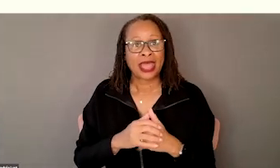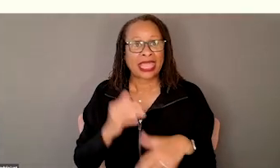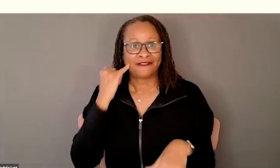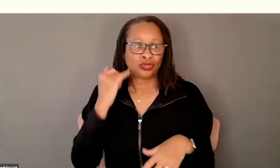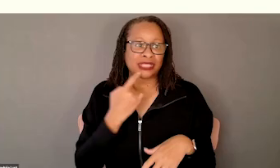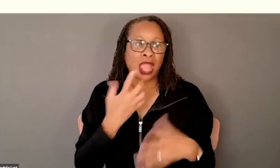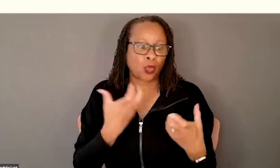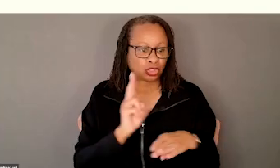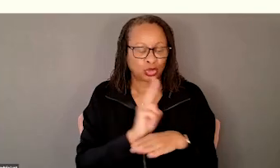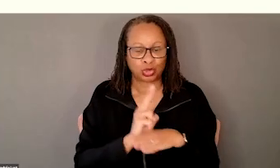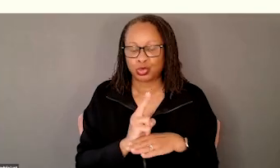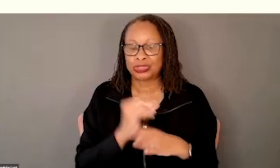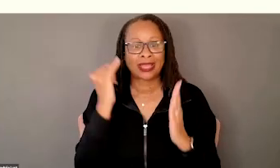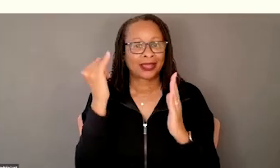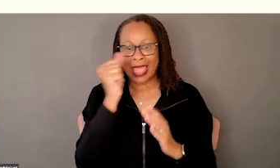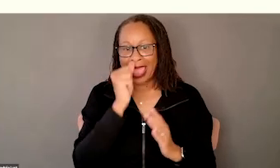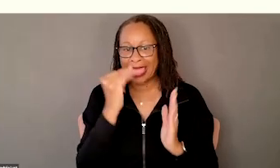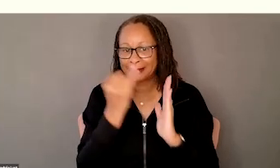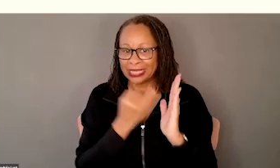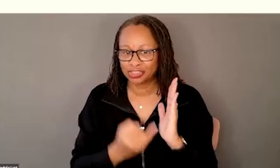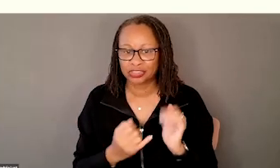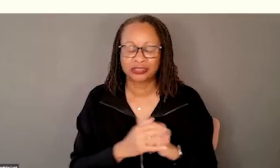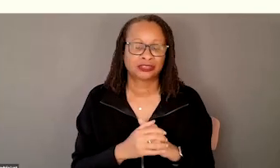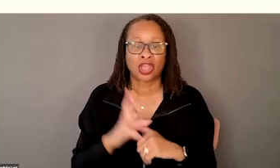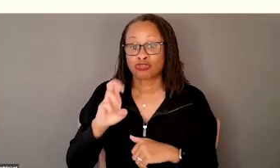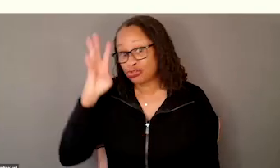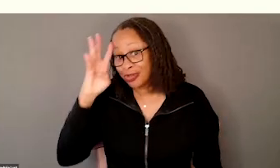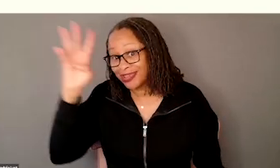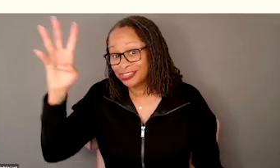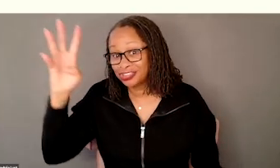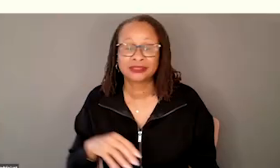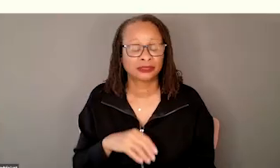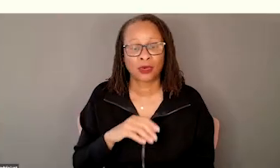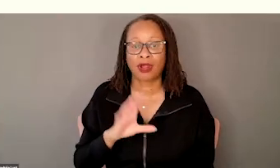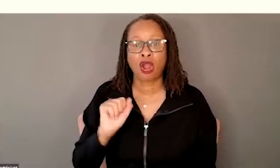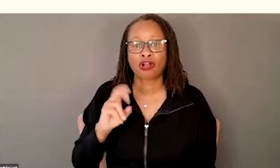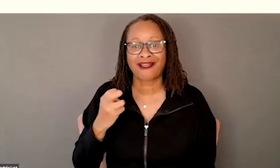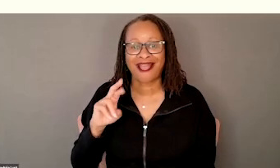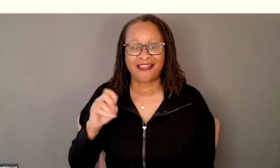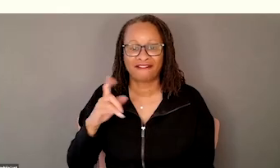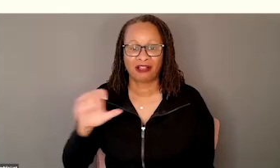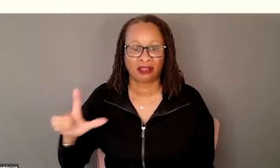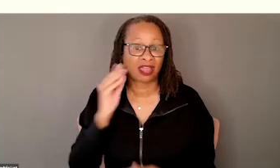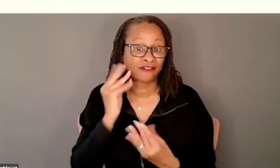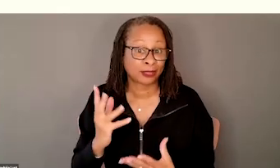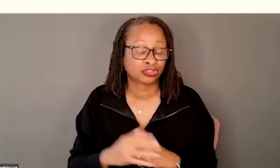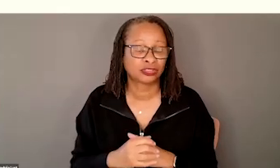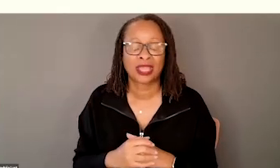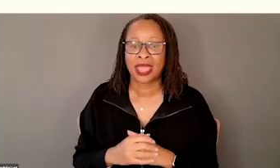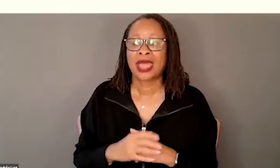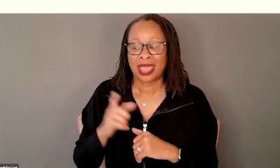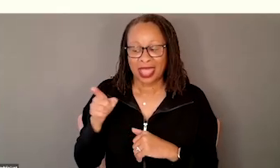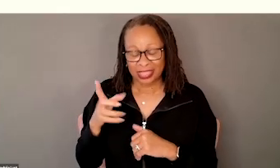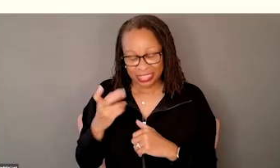animation, recreations, archival, all of that, a reviewer will look for costs